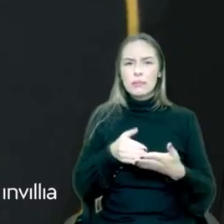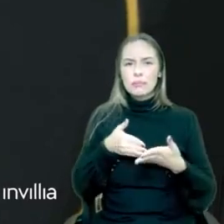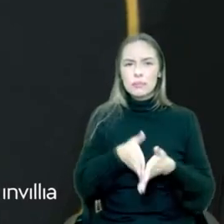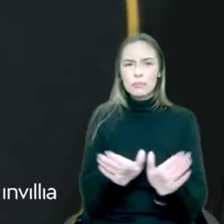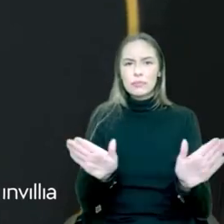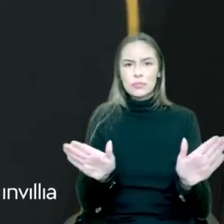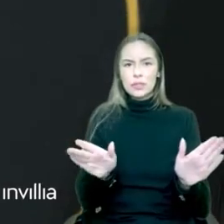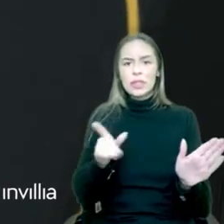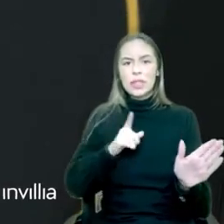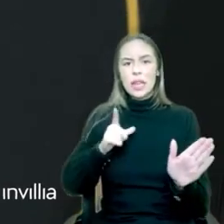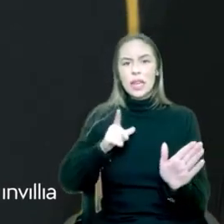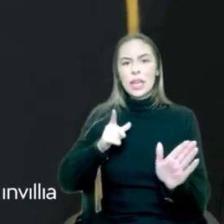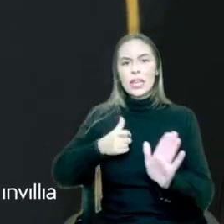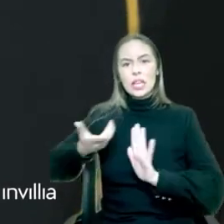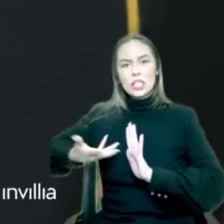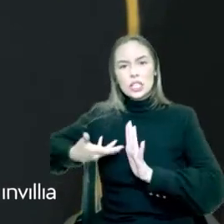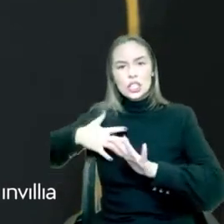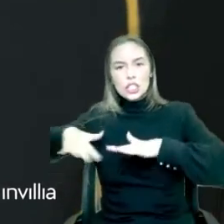other hand,